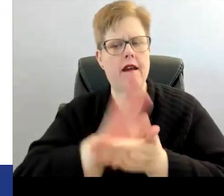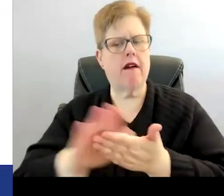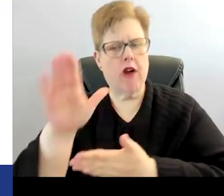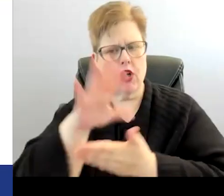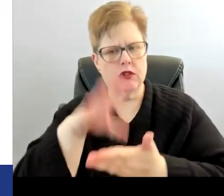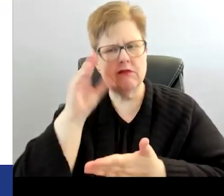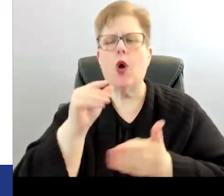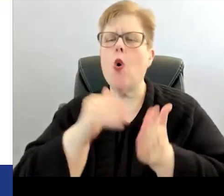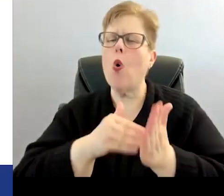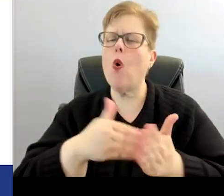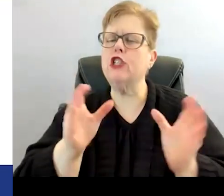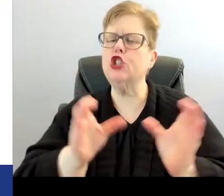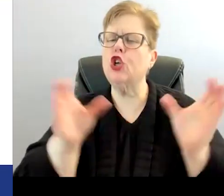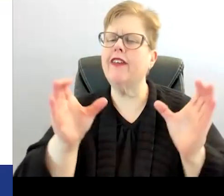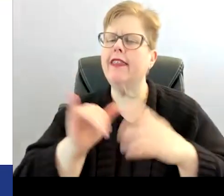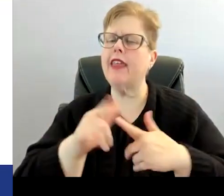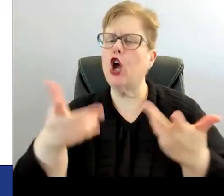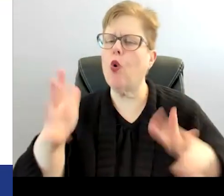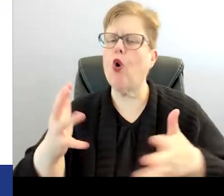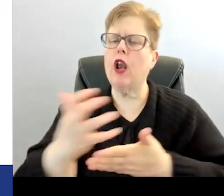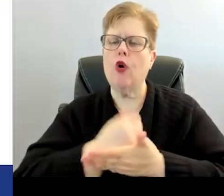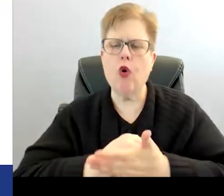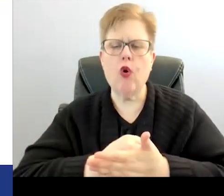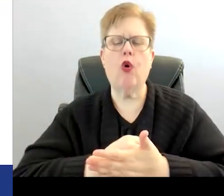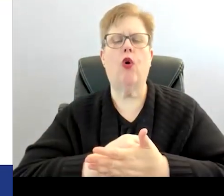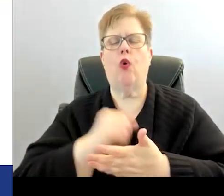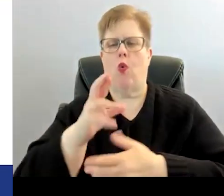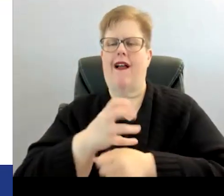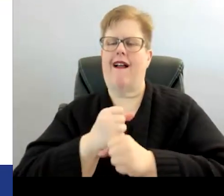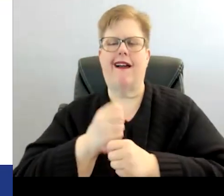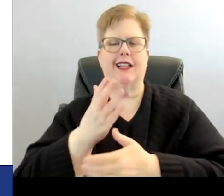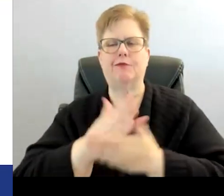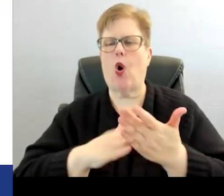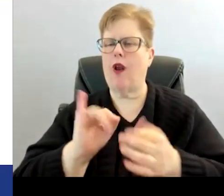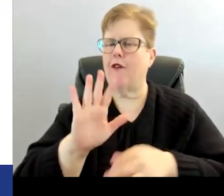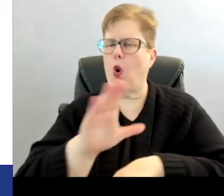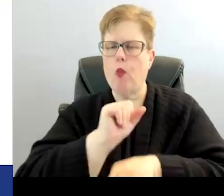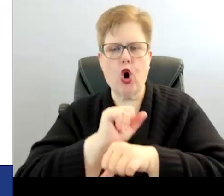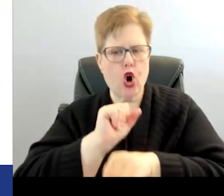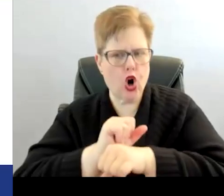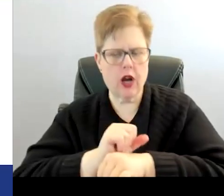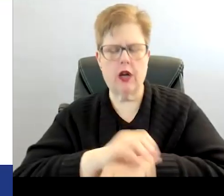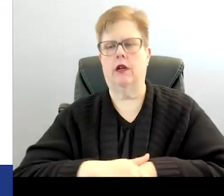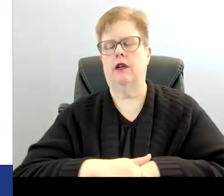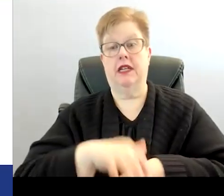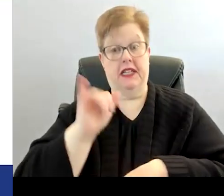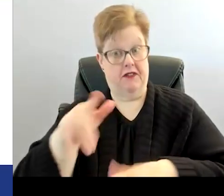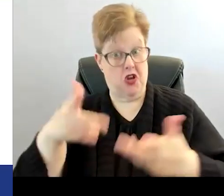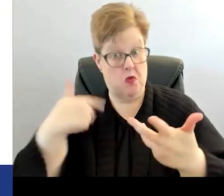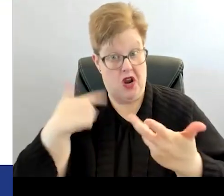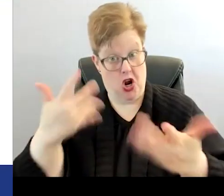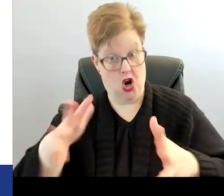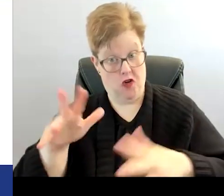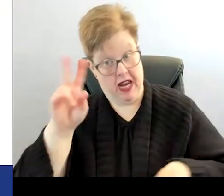often certificates that you may have earned or received as part of work that you were doing. If we've already